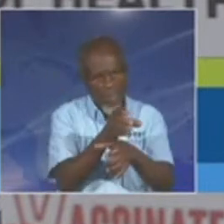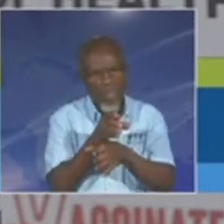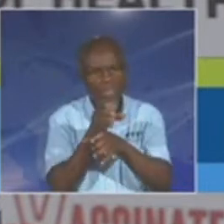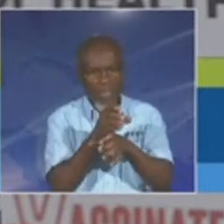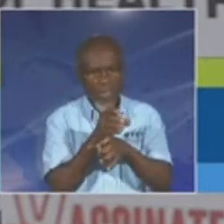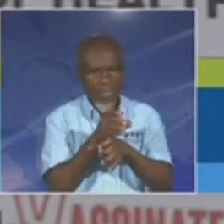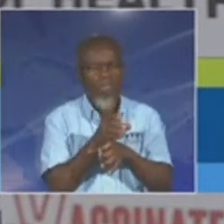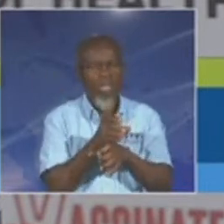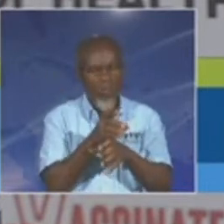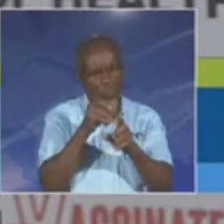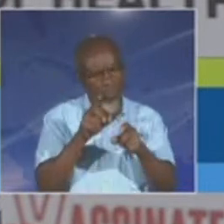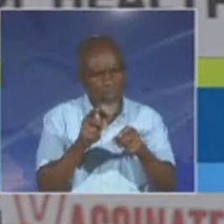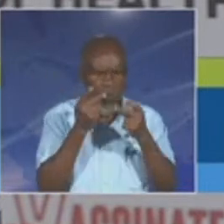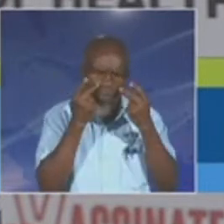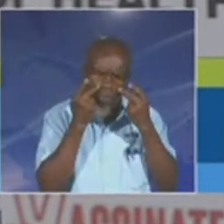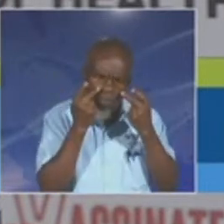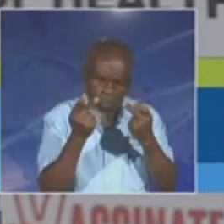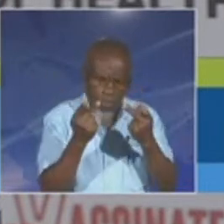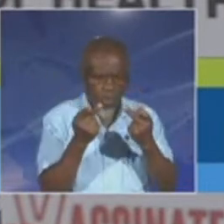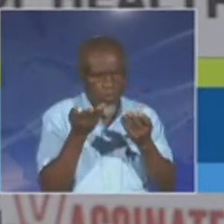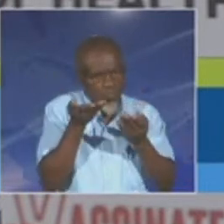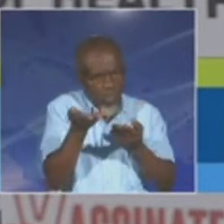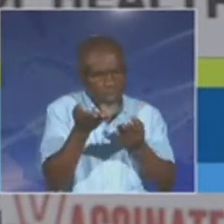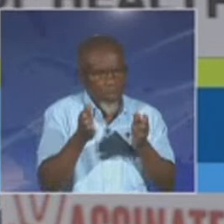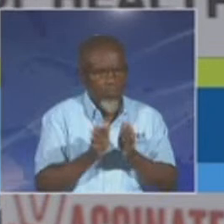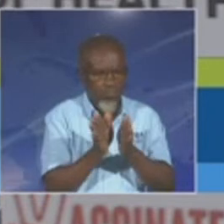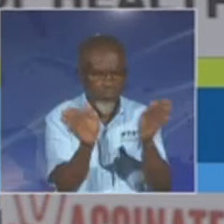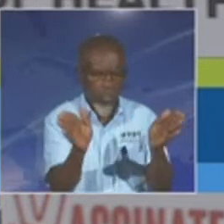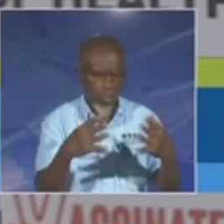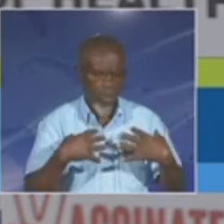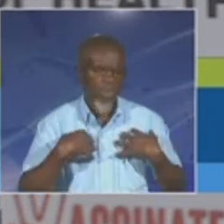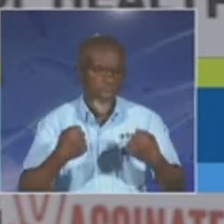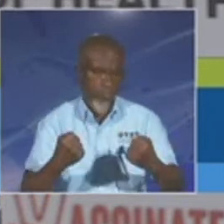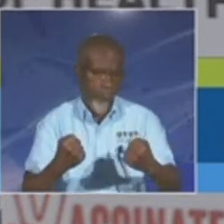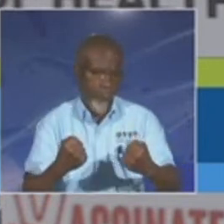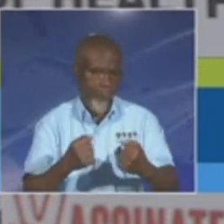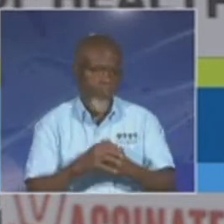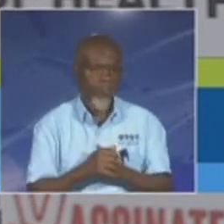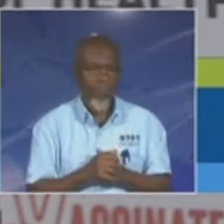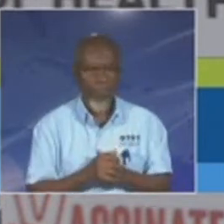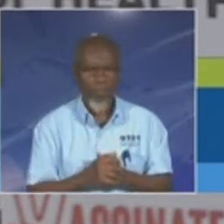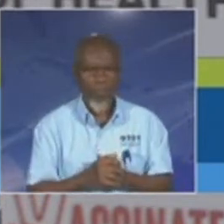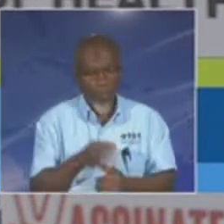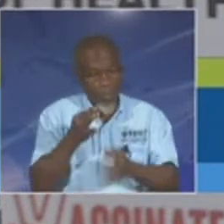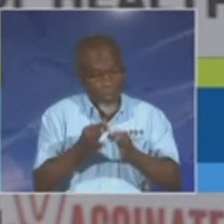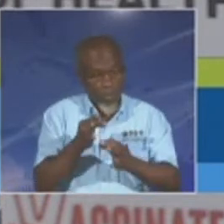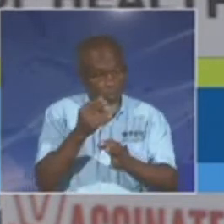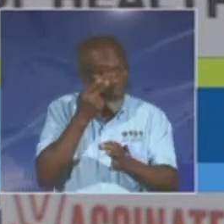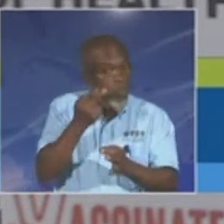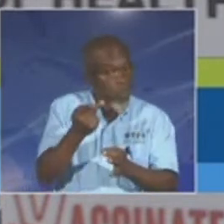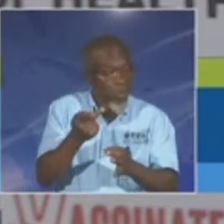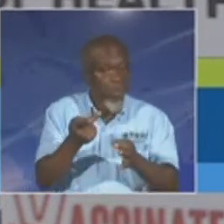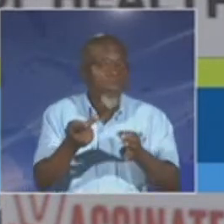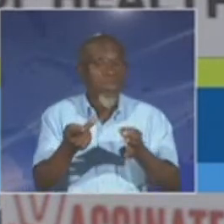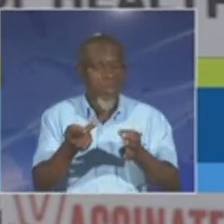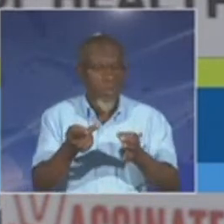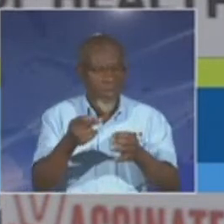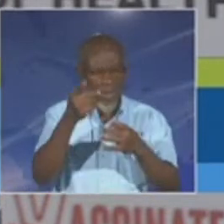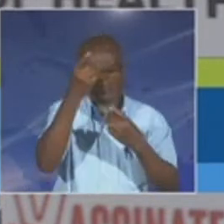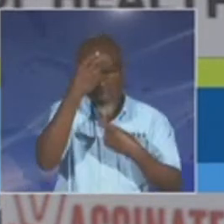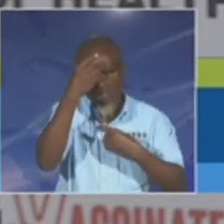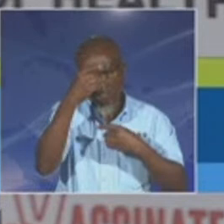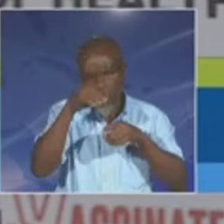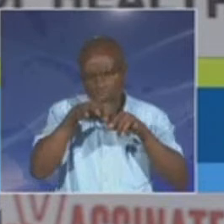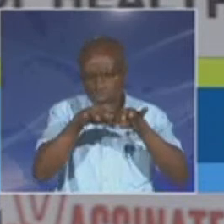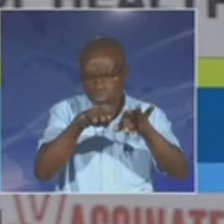pay attention to from a public health perspective. So as we look at the effects of the virus spreading through the population, as the